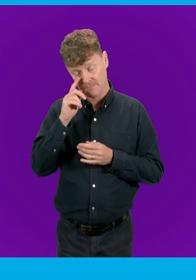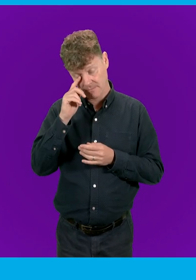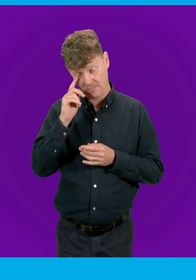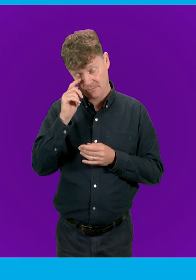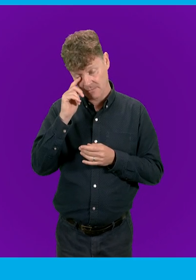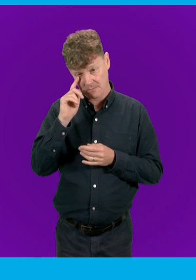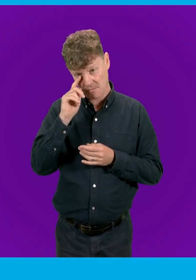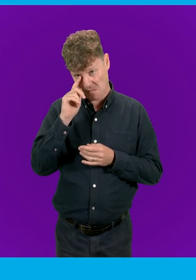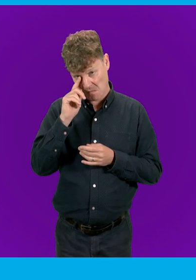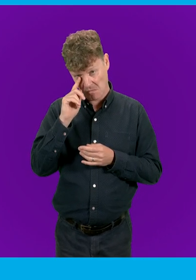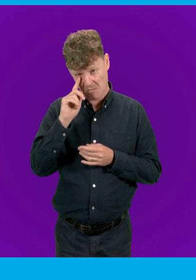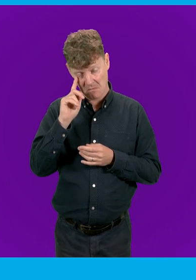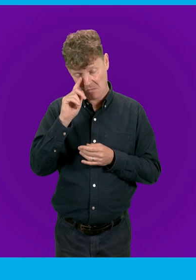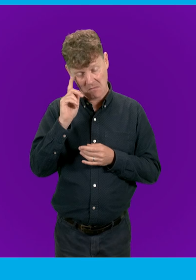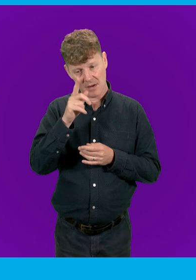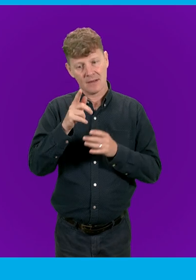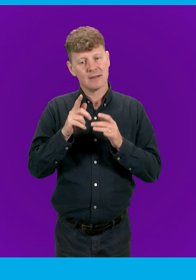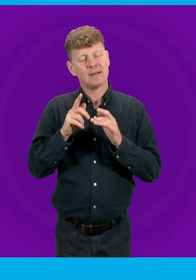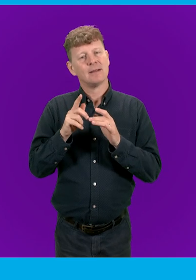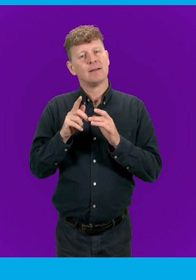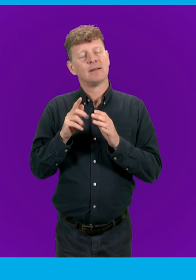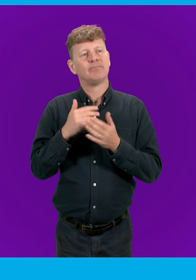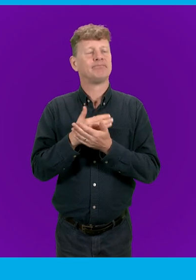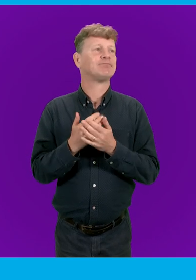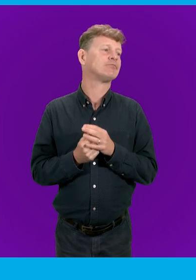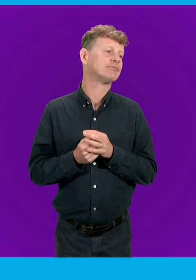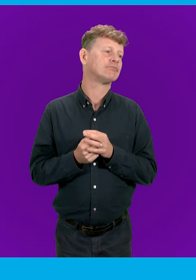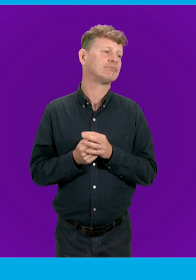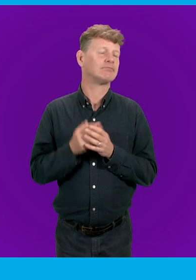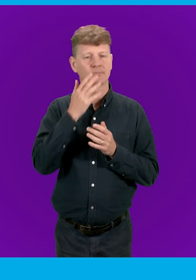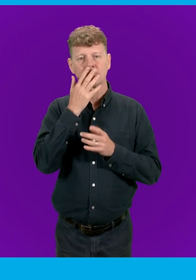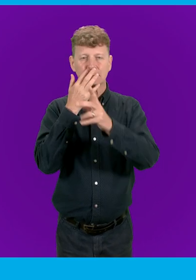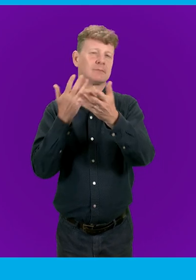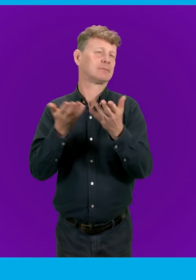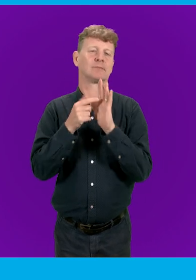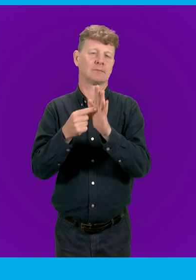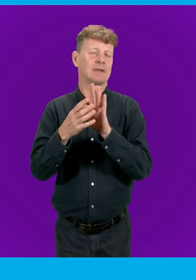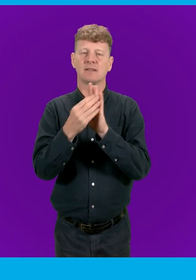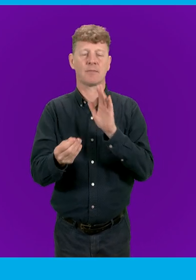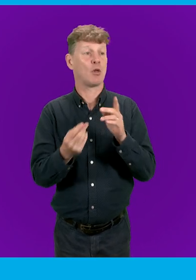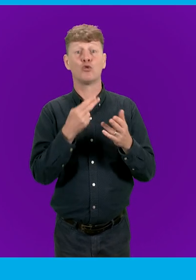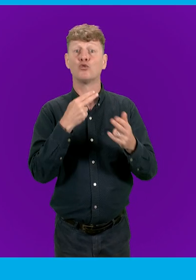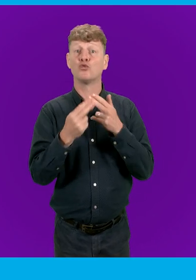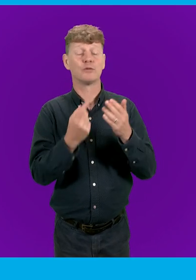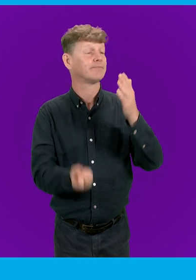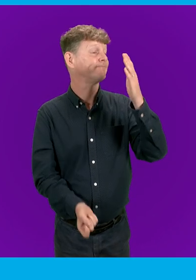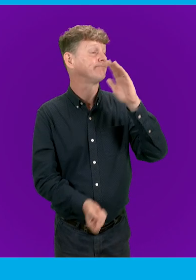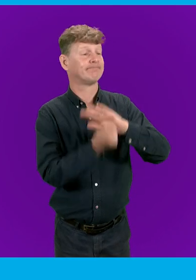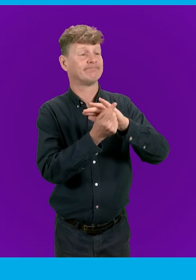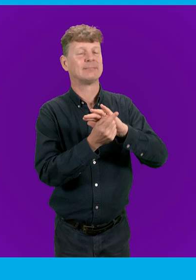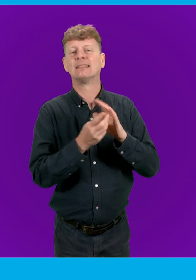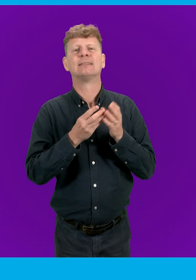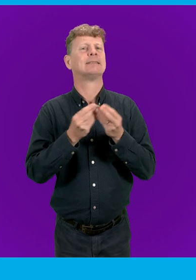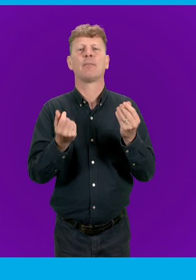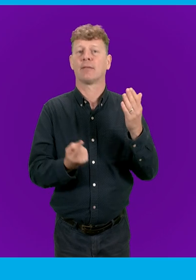about call it, sometimes you just, so there'll be a news event. I can't remember there